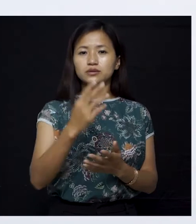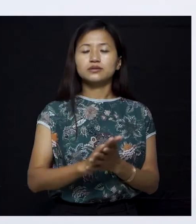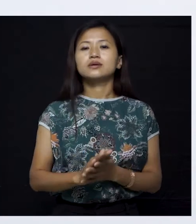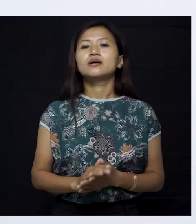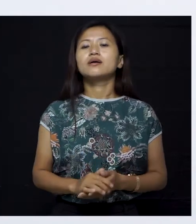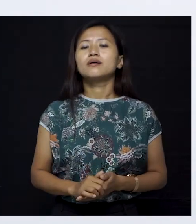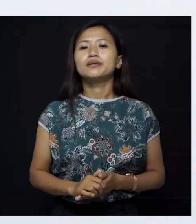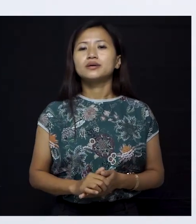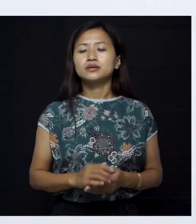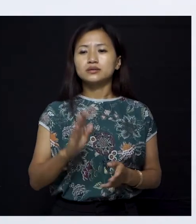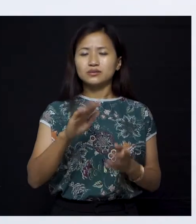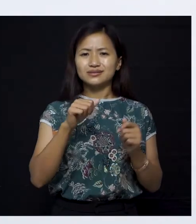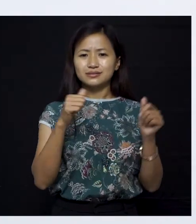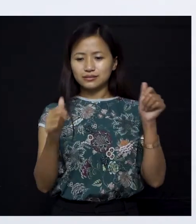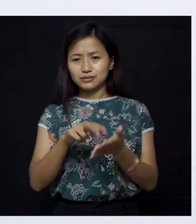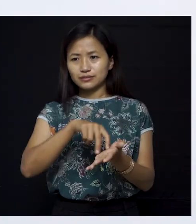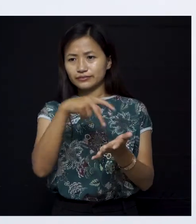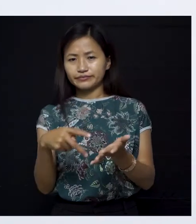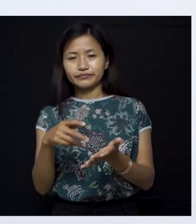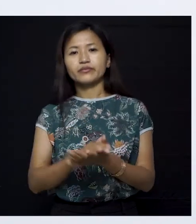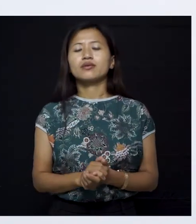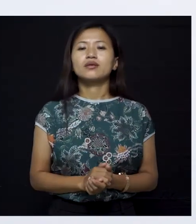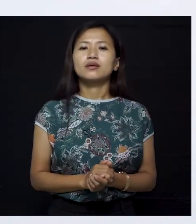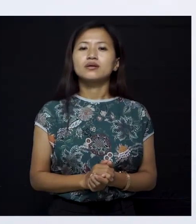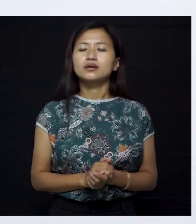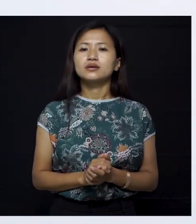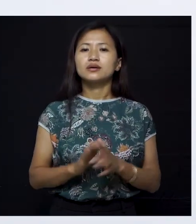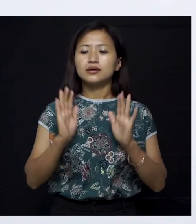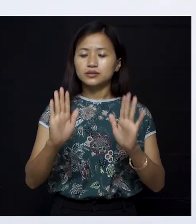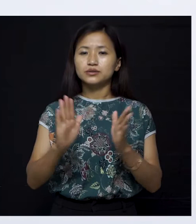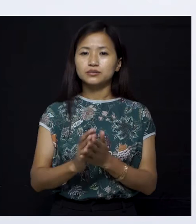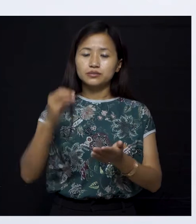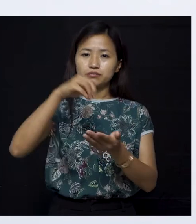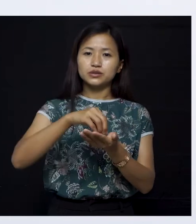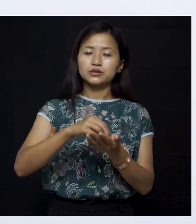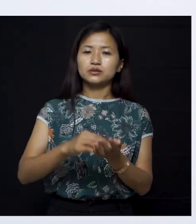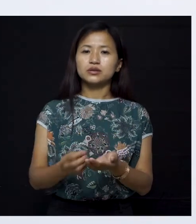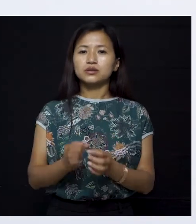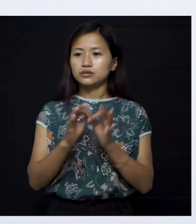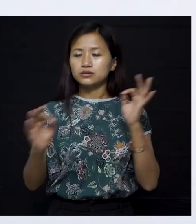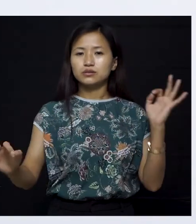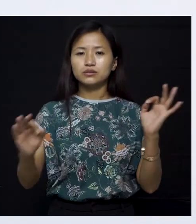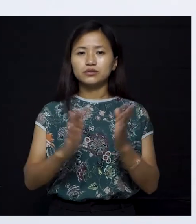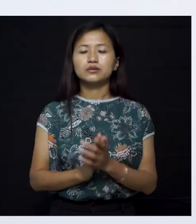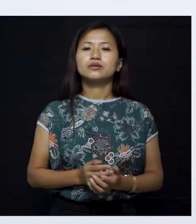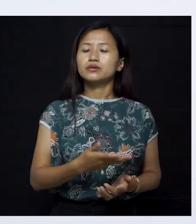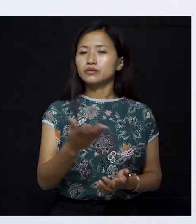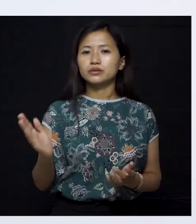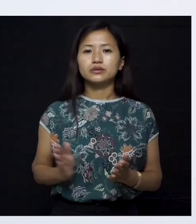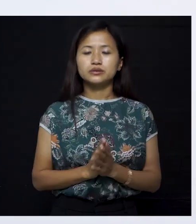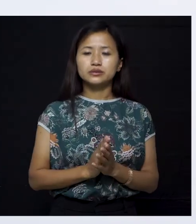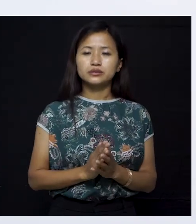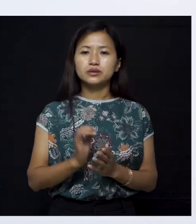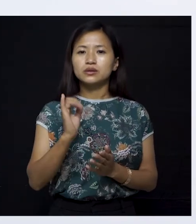bride, there was an incident. We do not know about that, but an incident has been mentioned in our story. There was an incident where